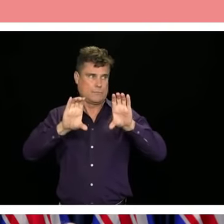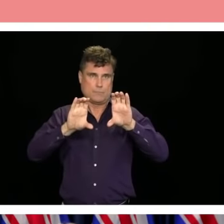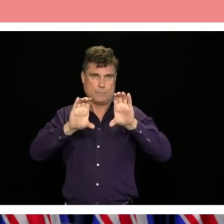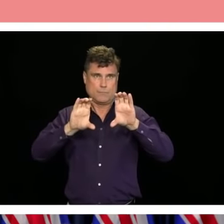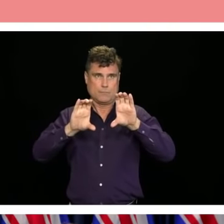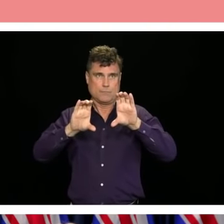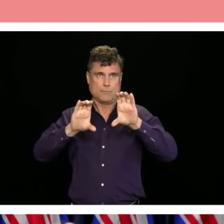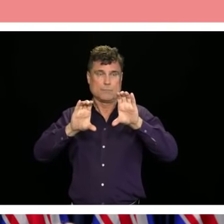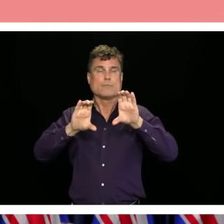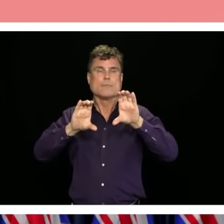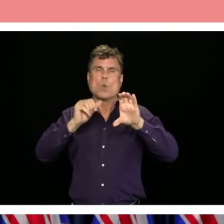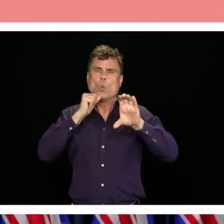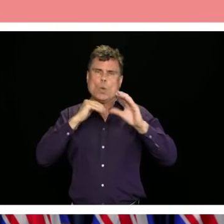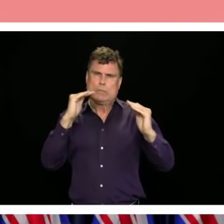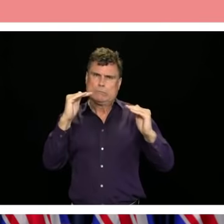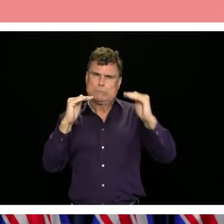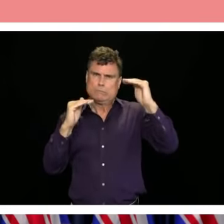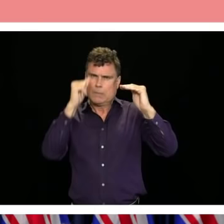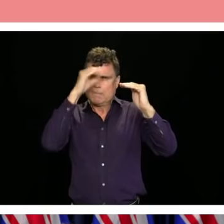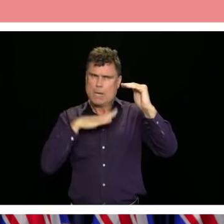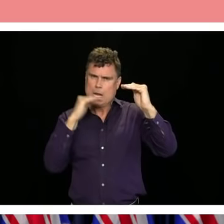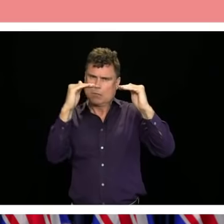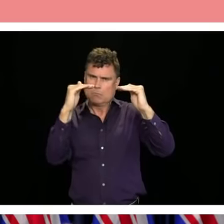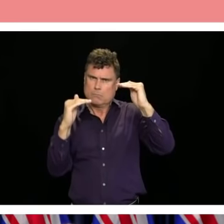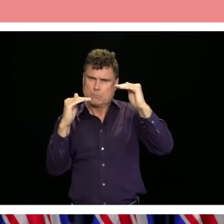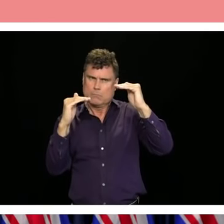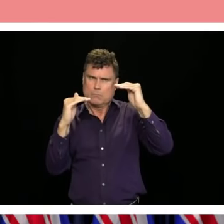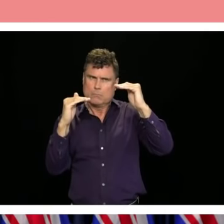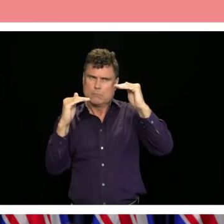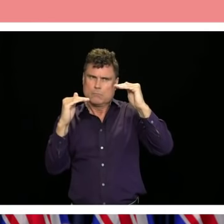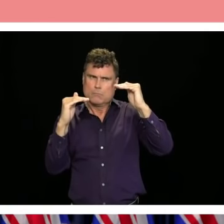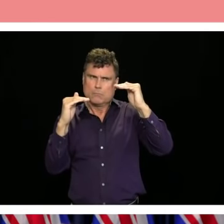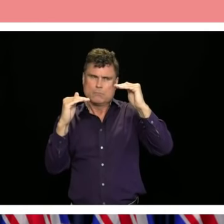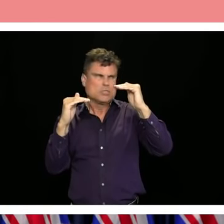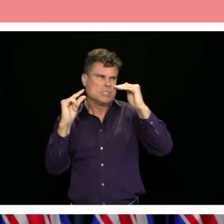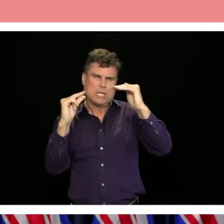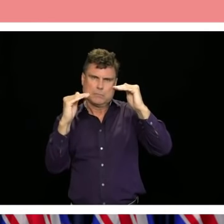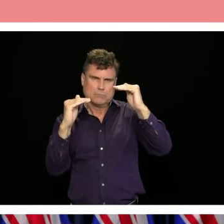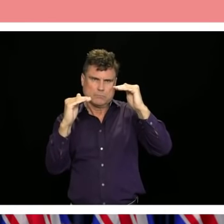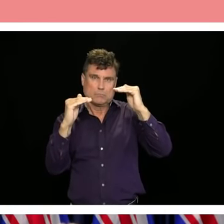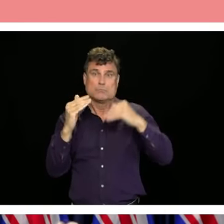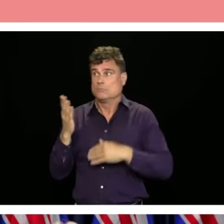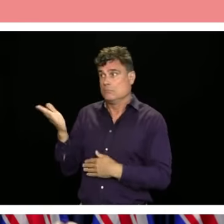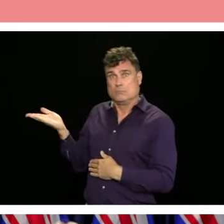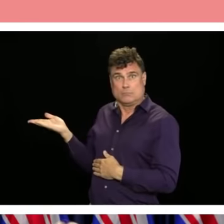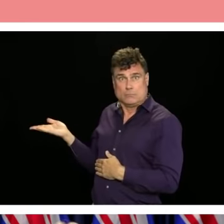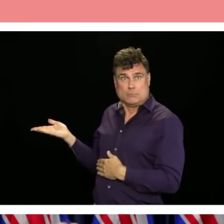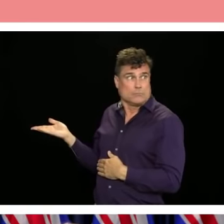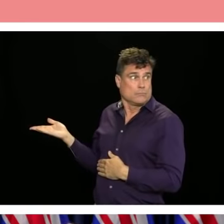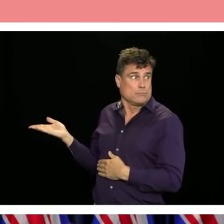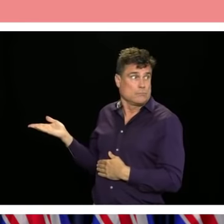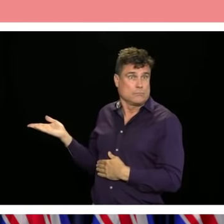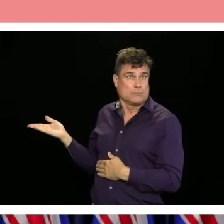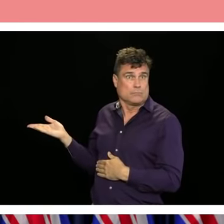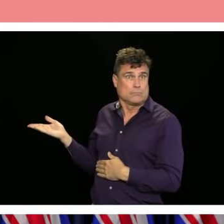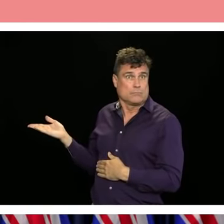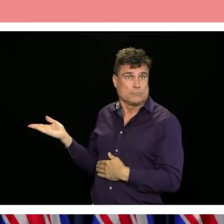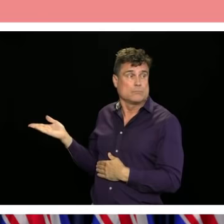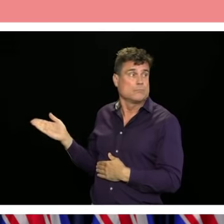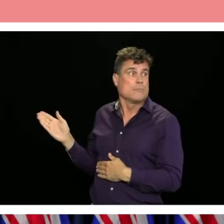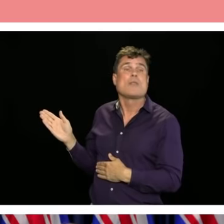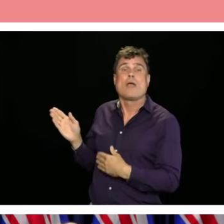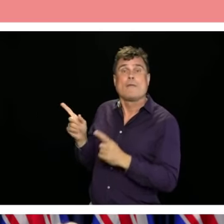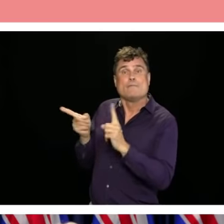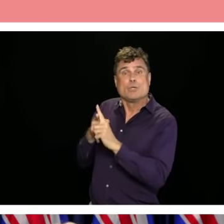have been cases of COVID-19. And then in the next slide, it shows us the severity of illness. And this